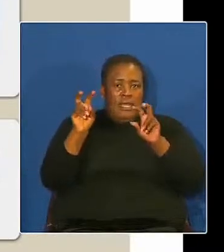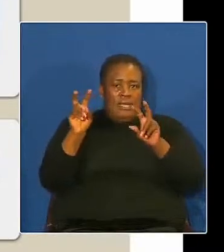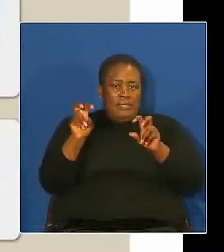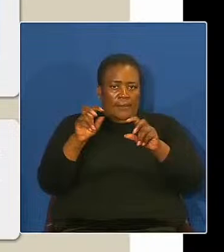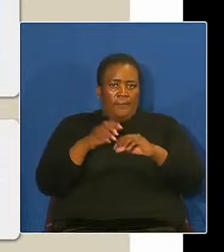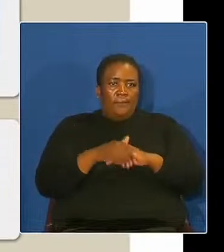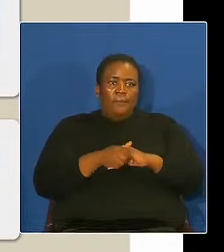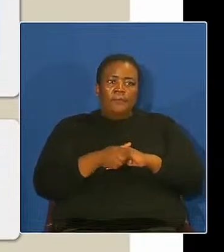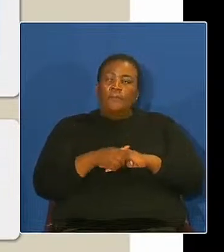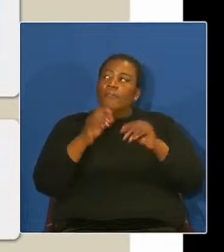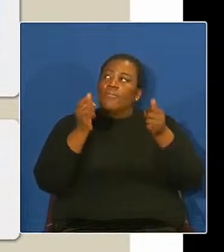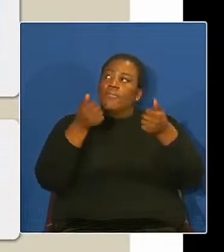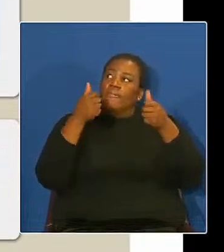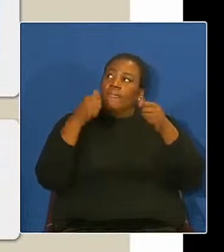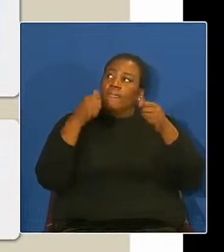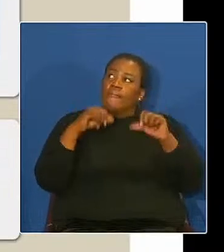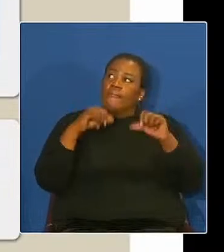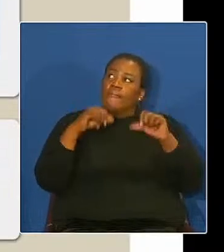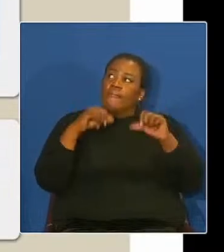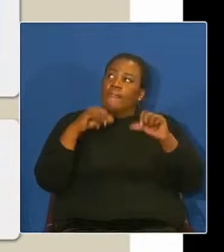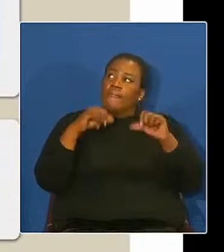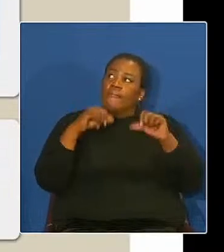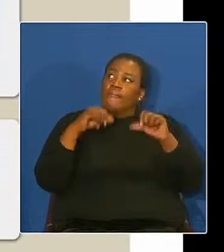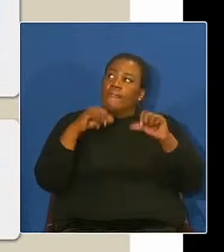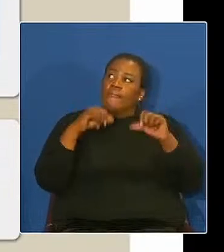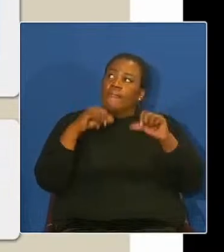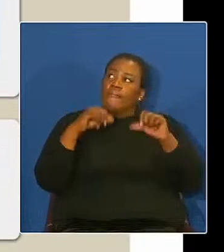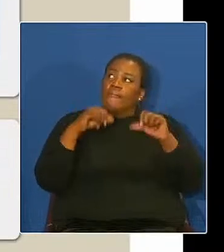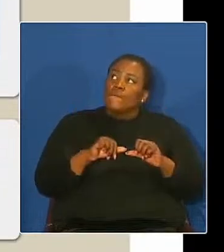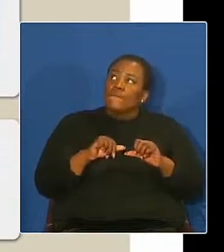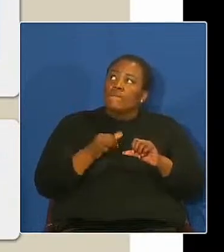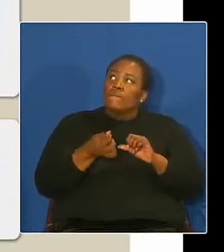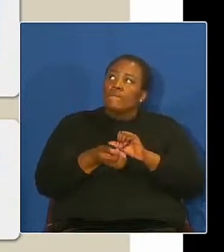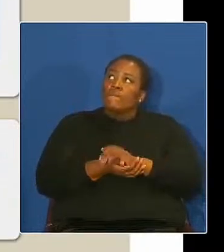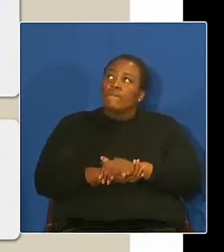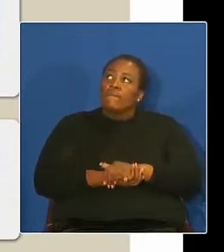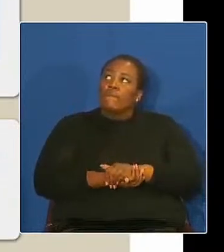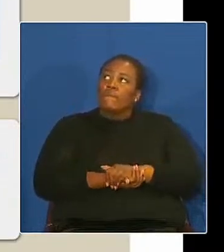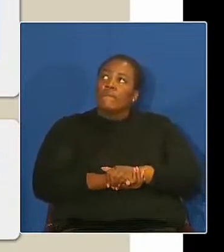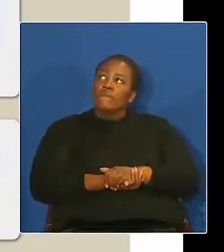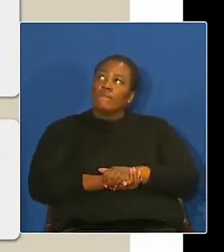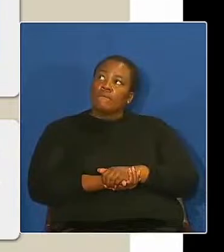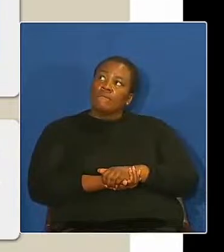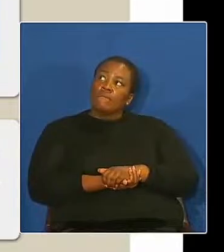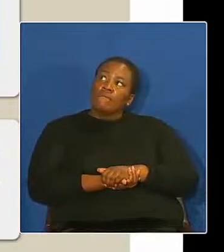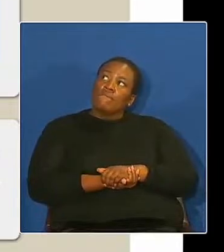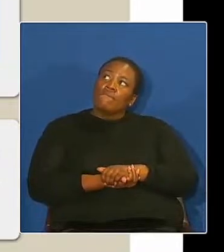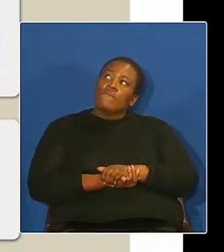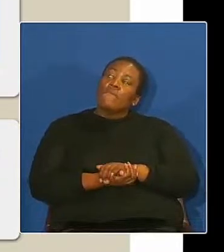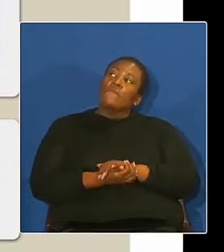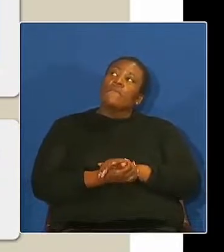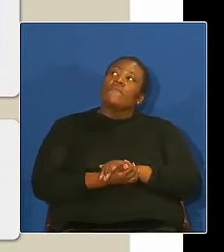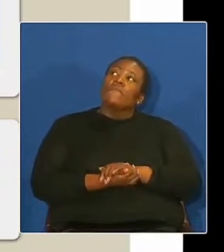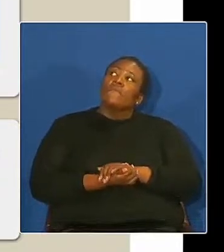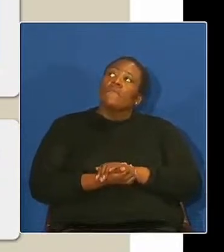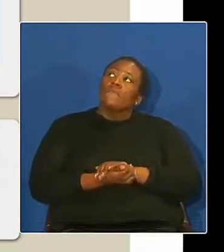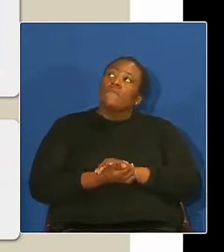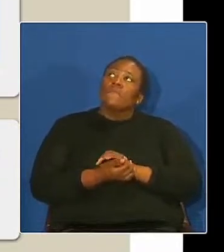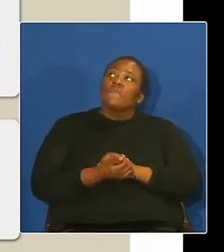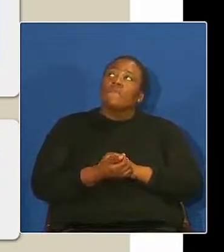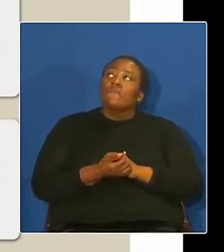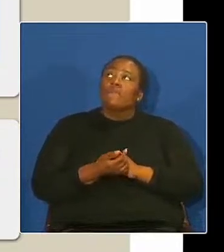Then the next message, or maybe let me pause there, Chair, and say, according to